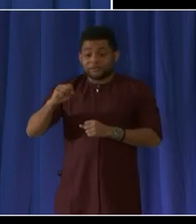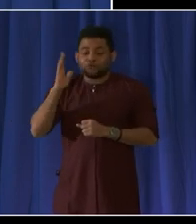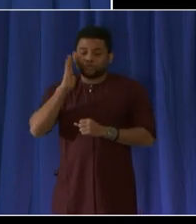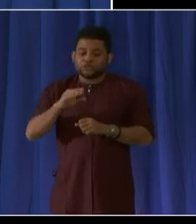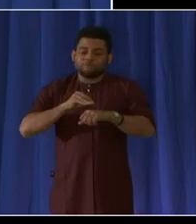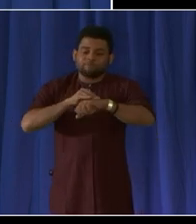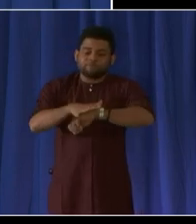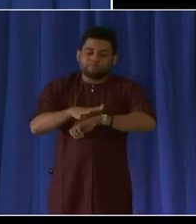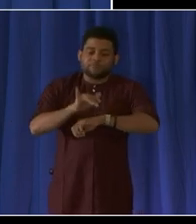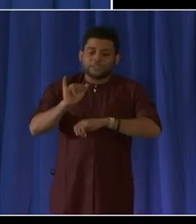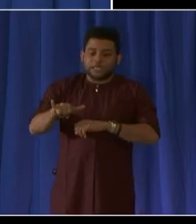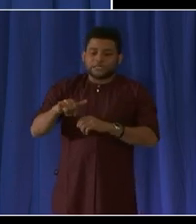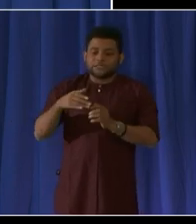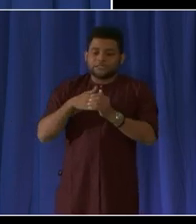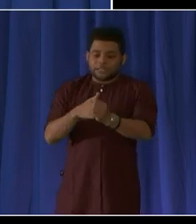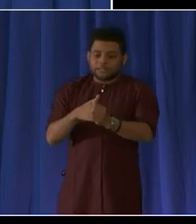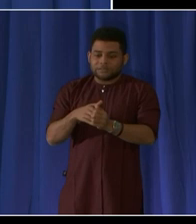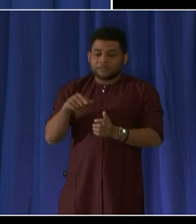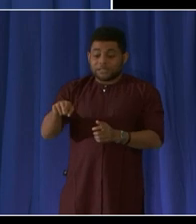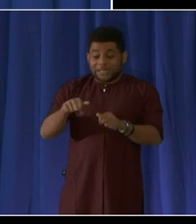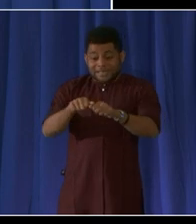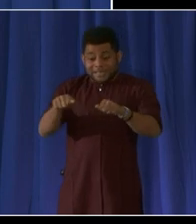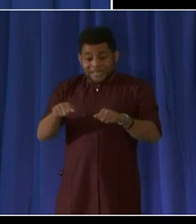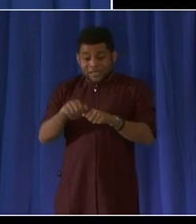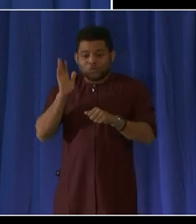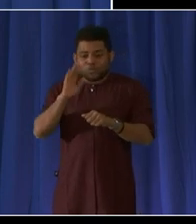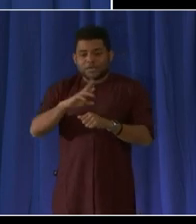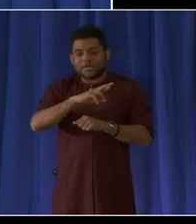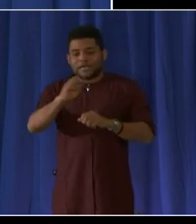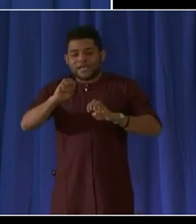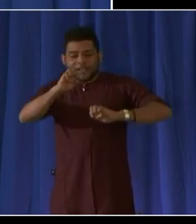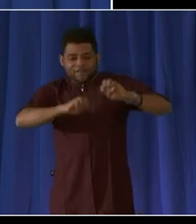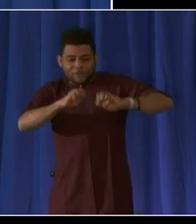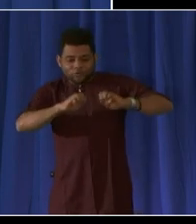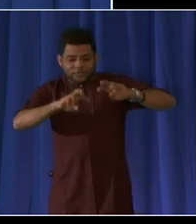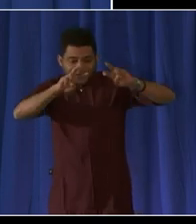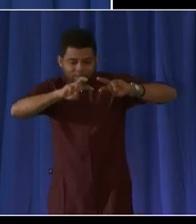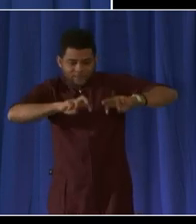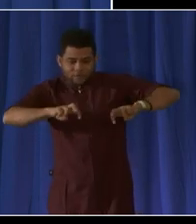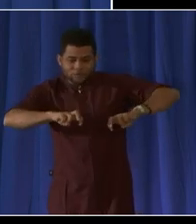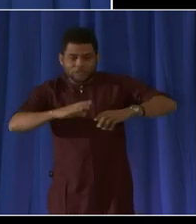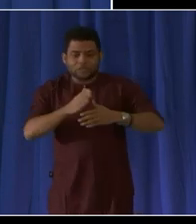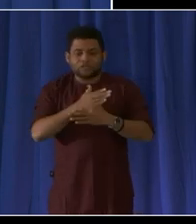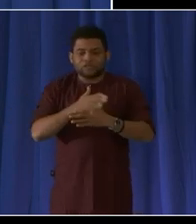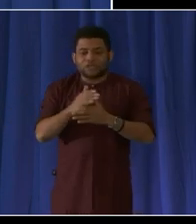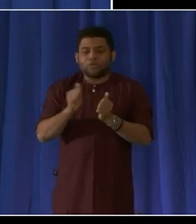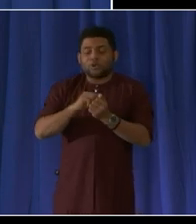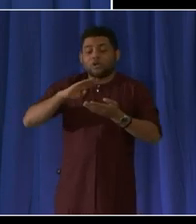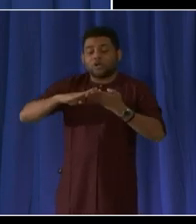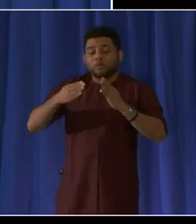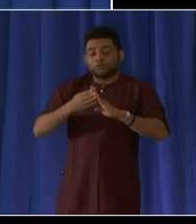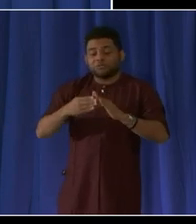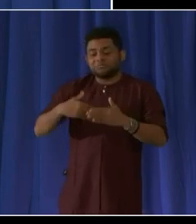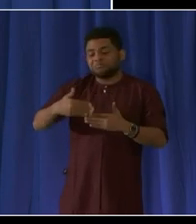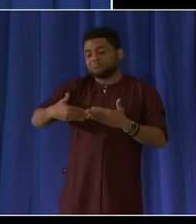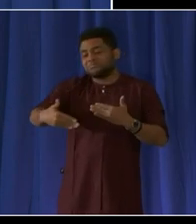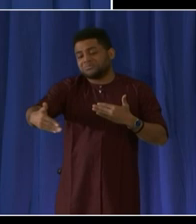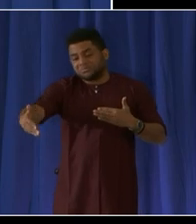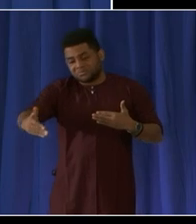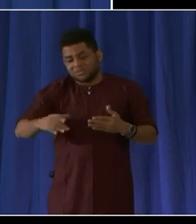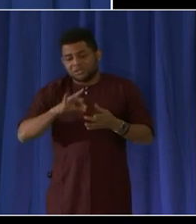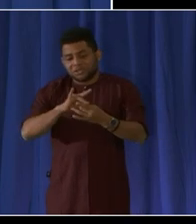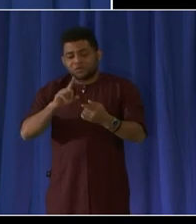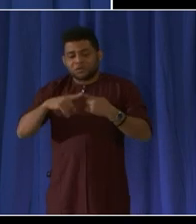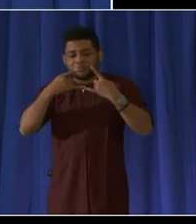guidance, and this is an area that we will again be reevaluating, and we'll share back with the community what to expect in the coming days